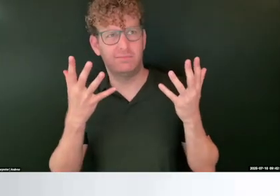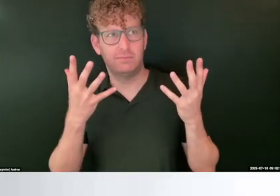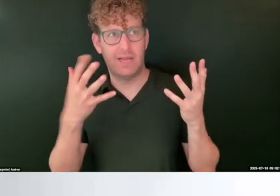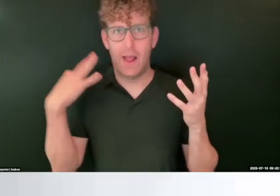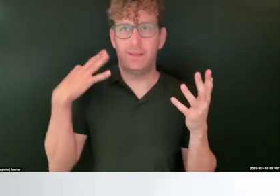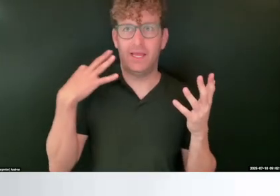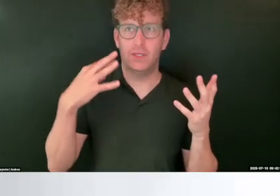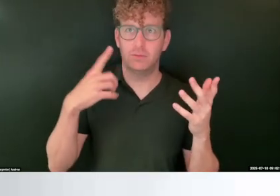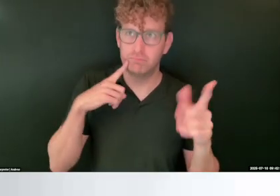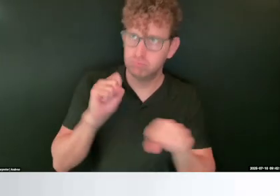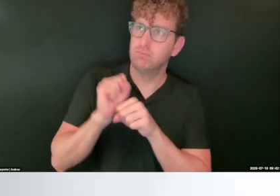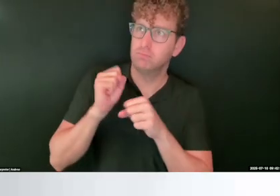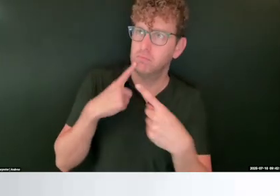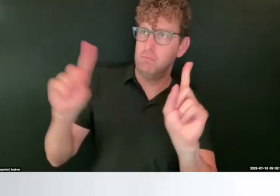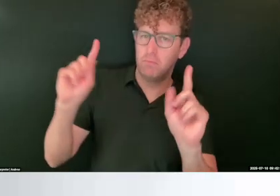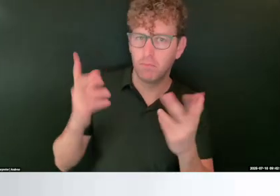fruition?